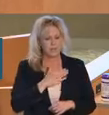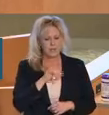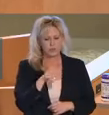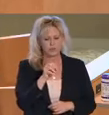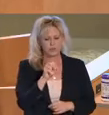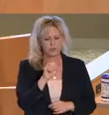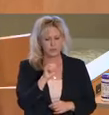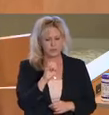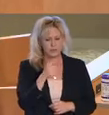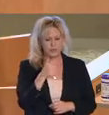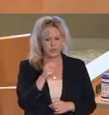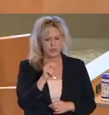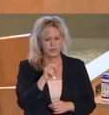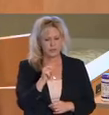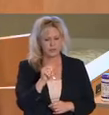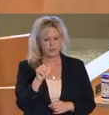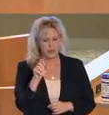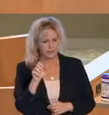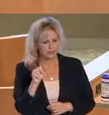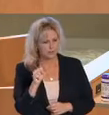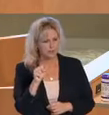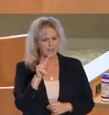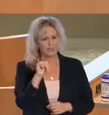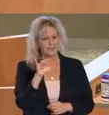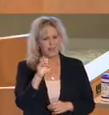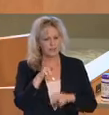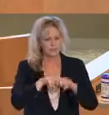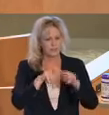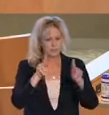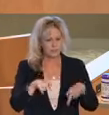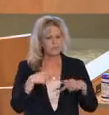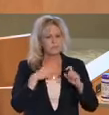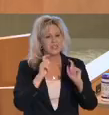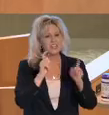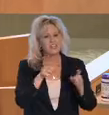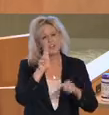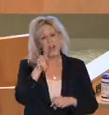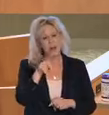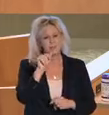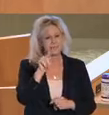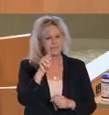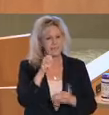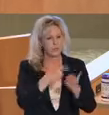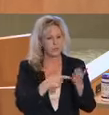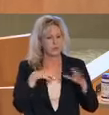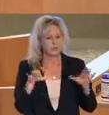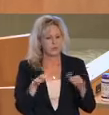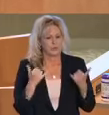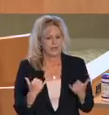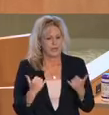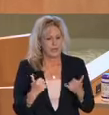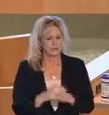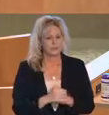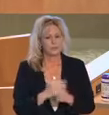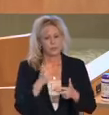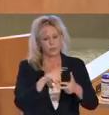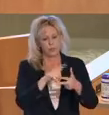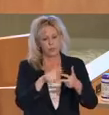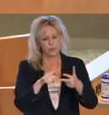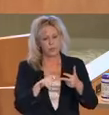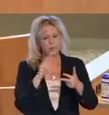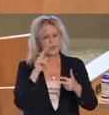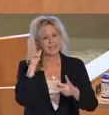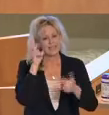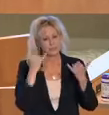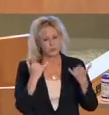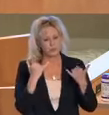Gonzalez. And we just want to kind of give you an update where we are today at this time. And the three things we're going to hear about